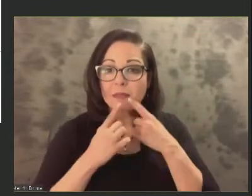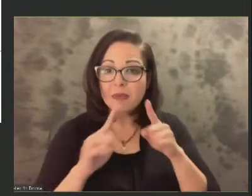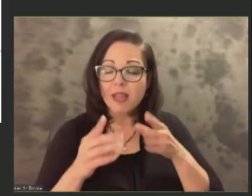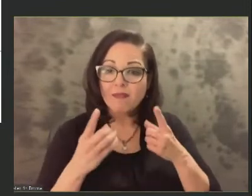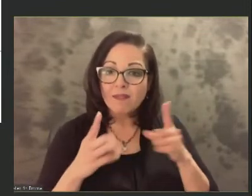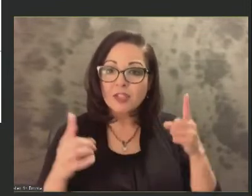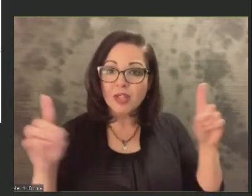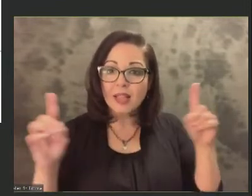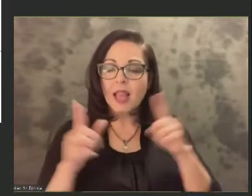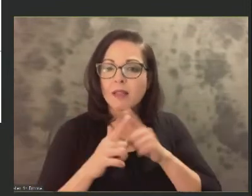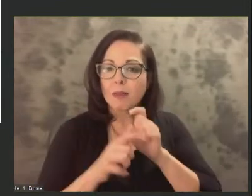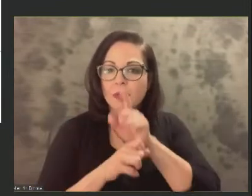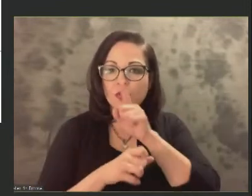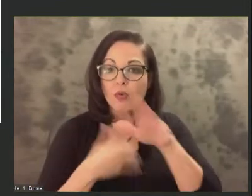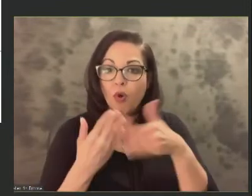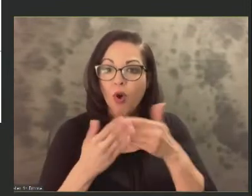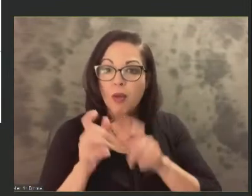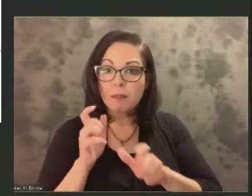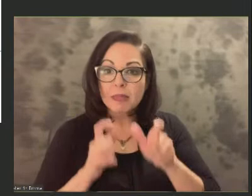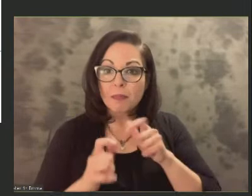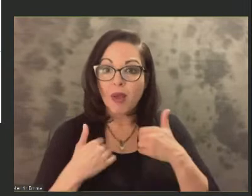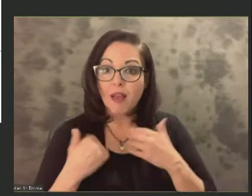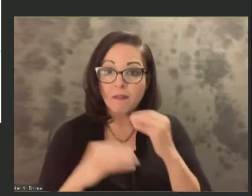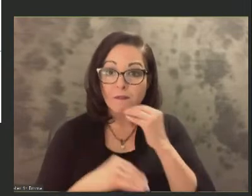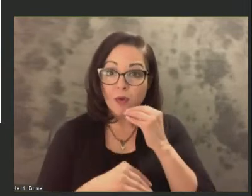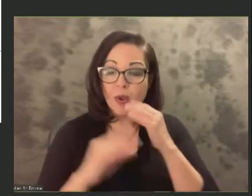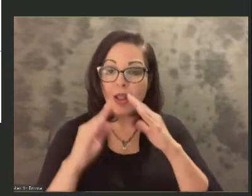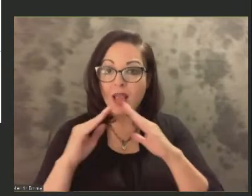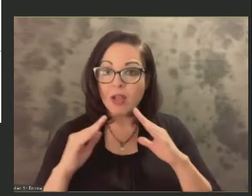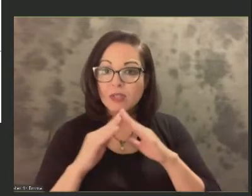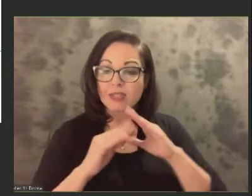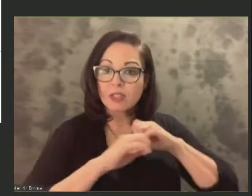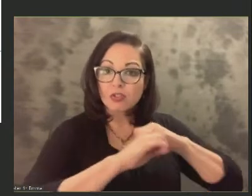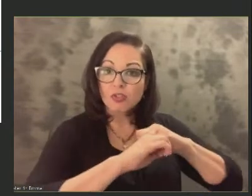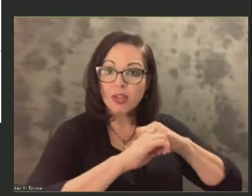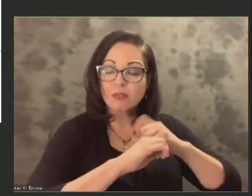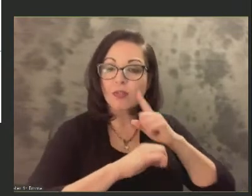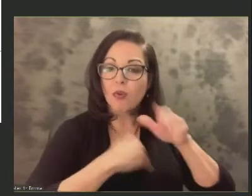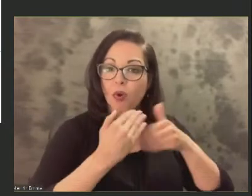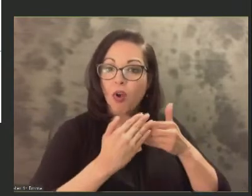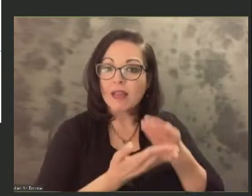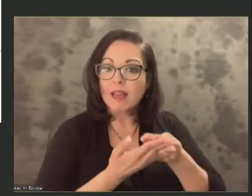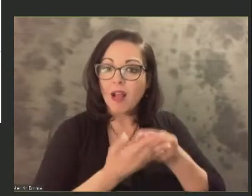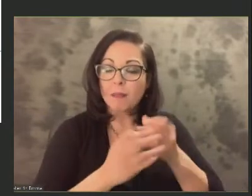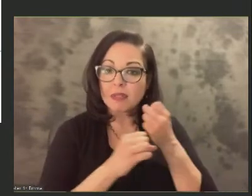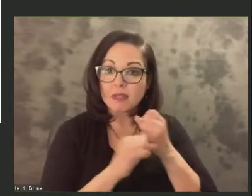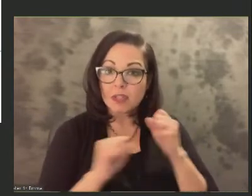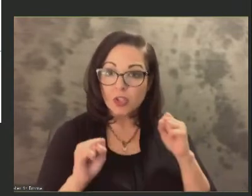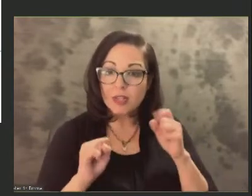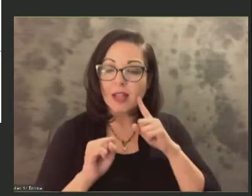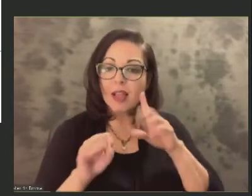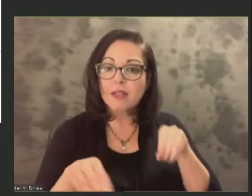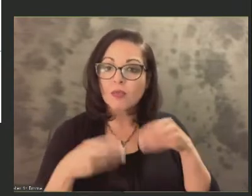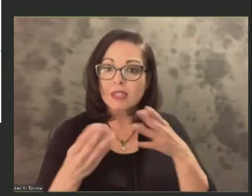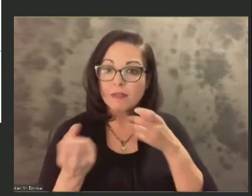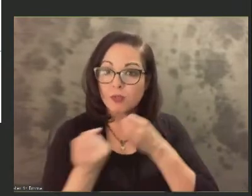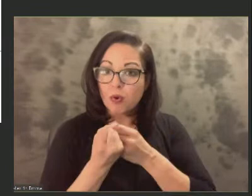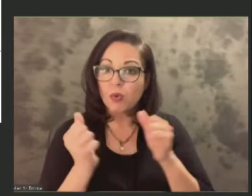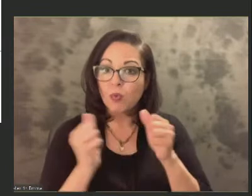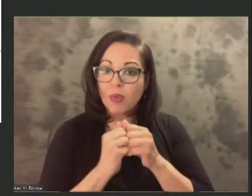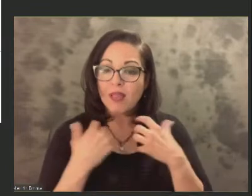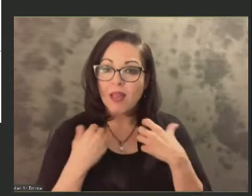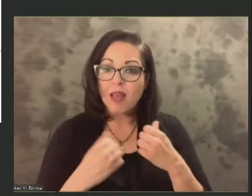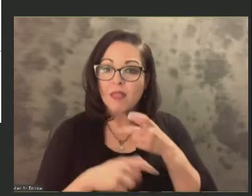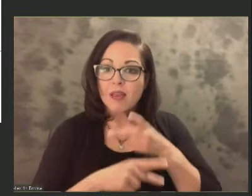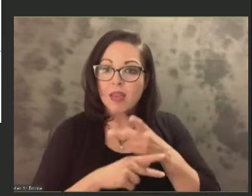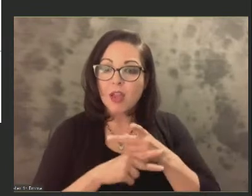all people have food, housing, shelter, and economic security and receive the support with